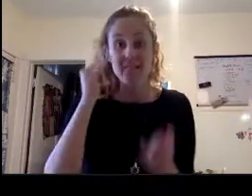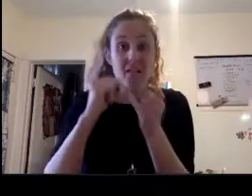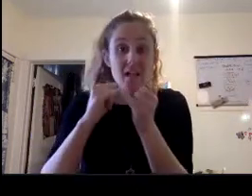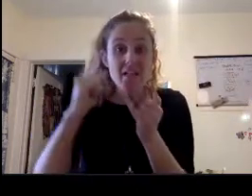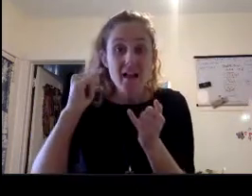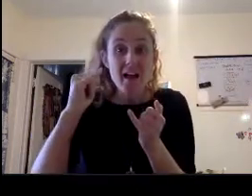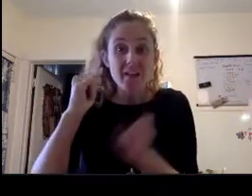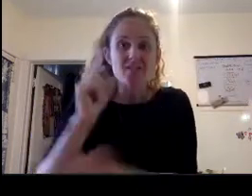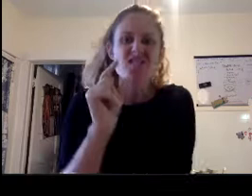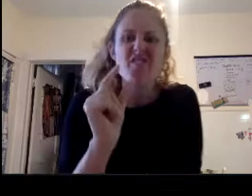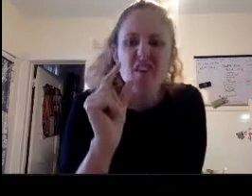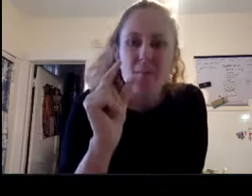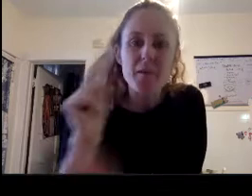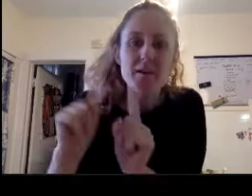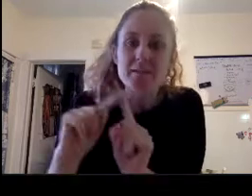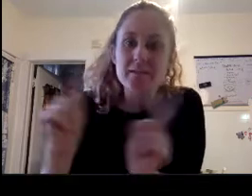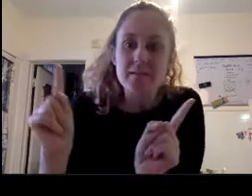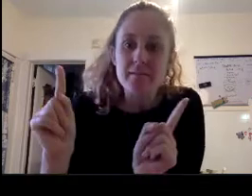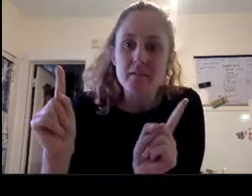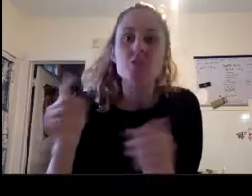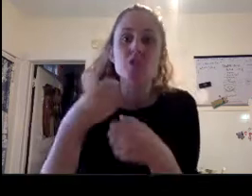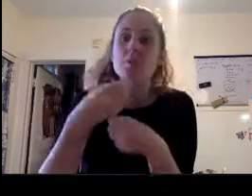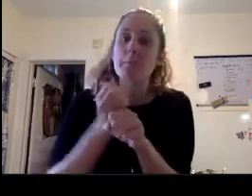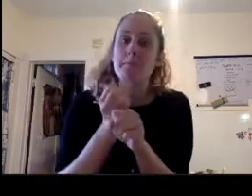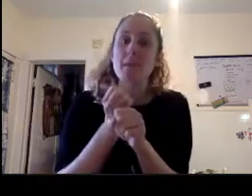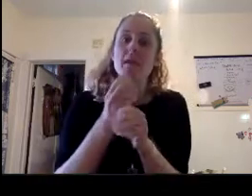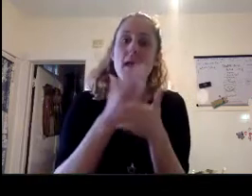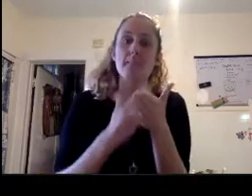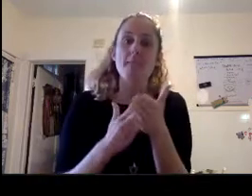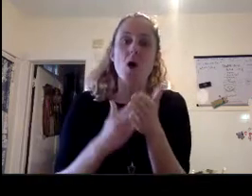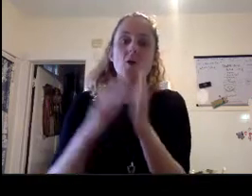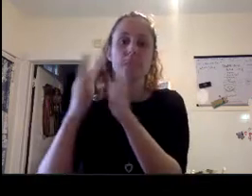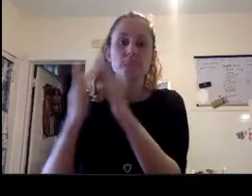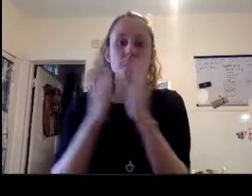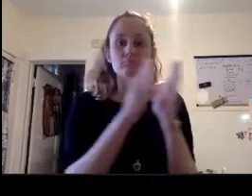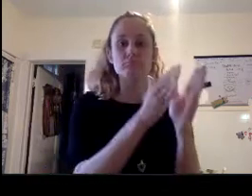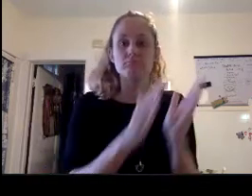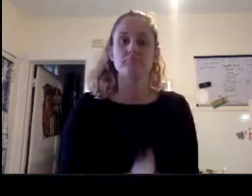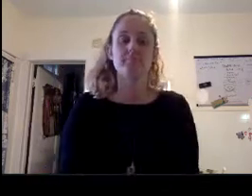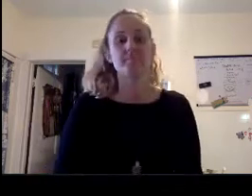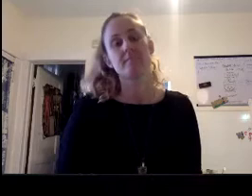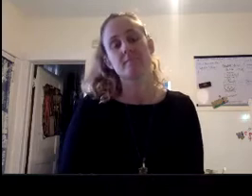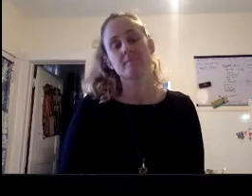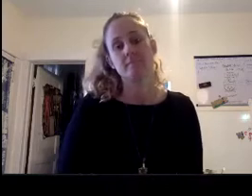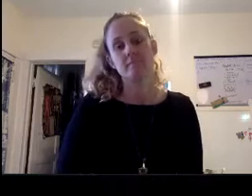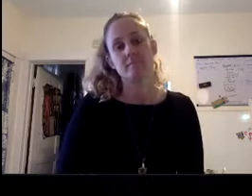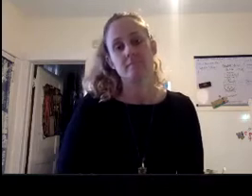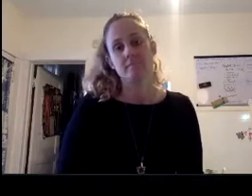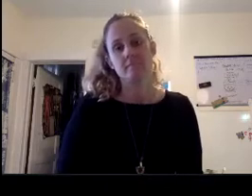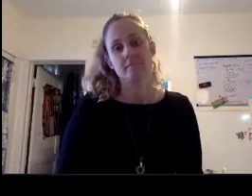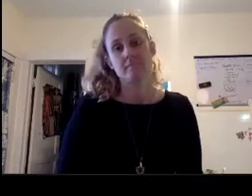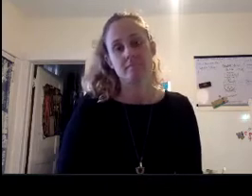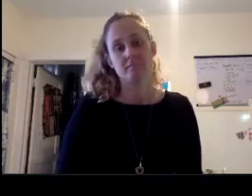little uneven, I might actually make that part of the pattern. So I made that line look a little bit better. And maybe I would make